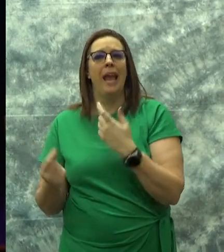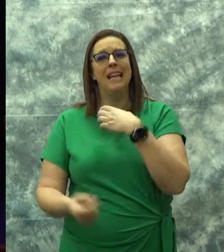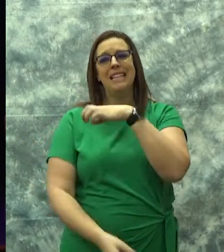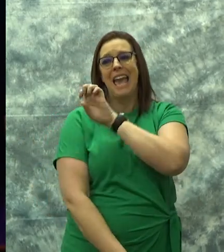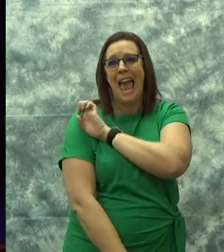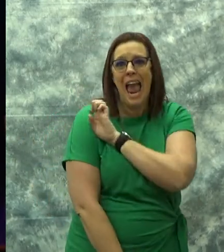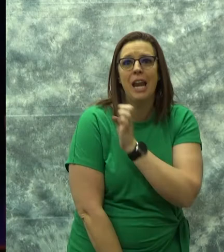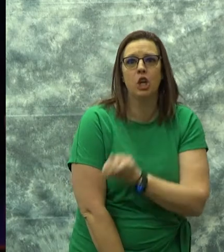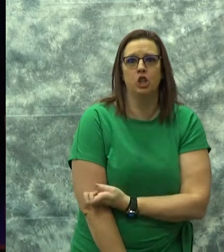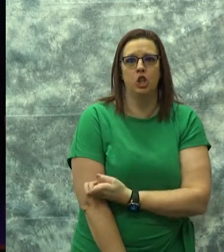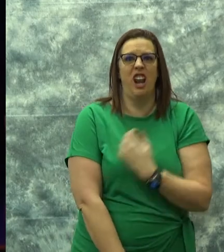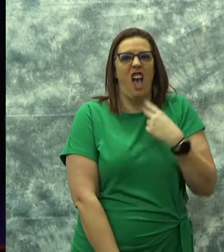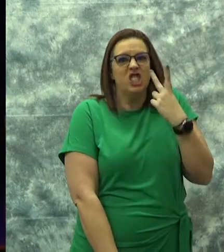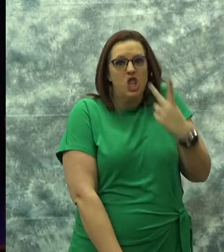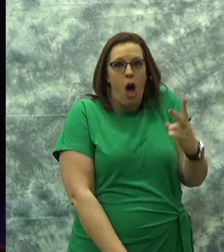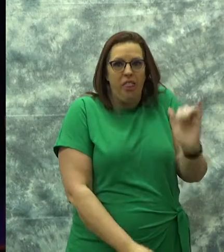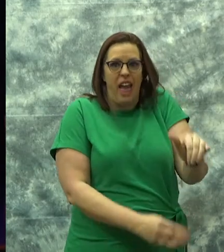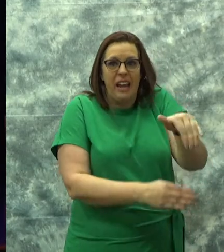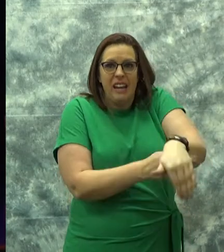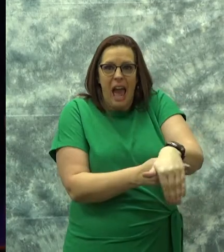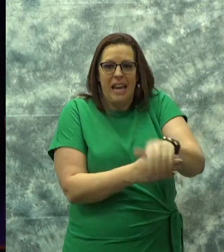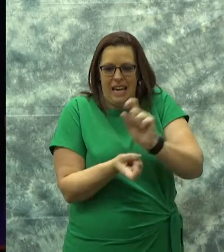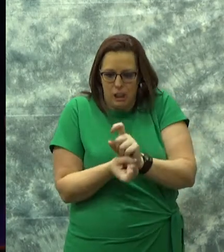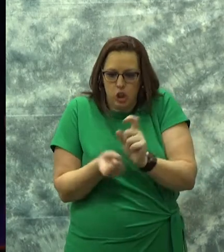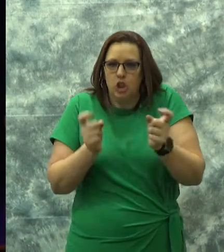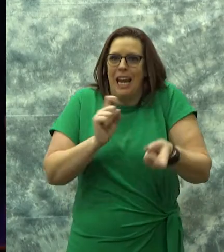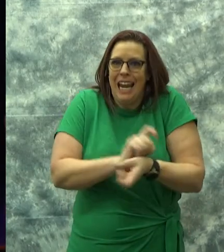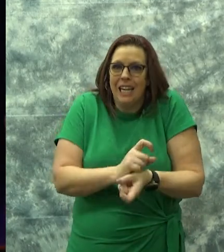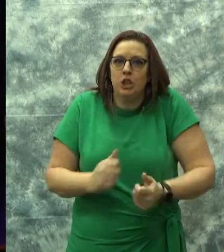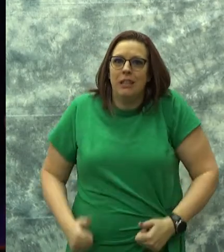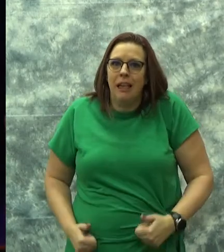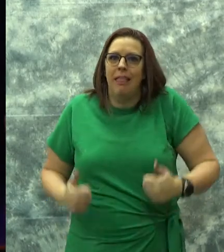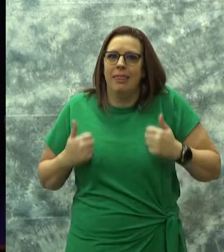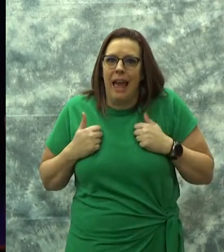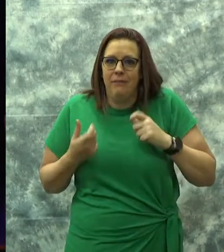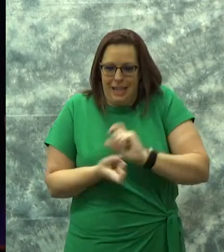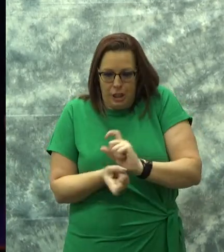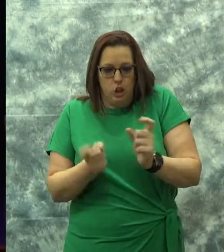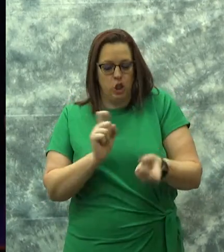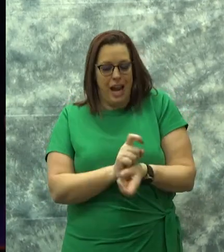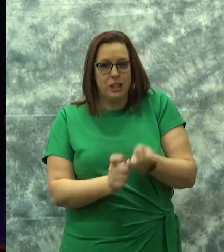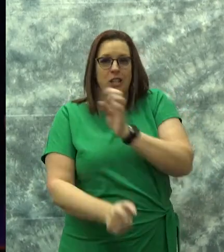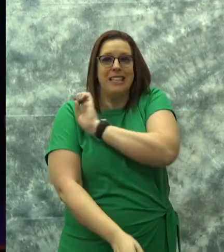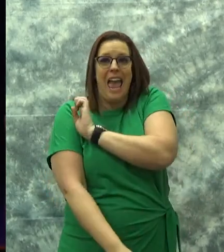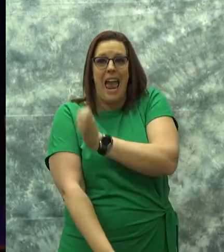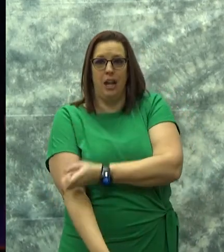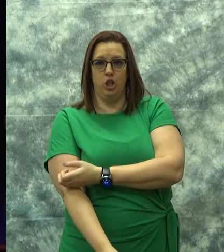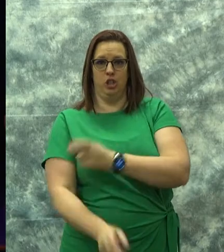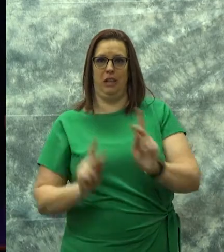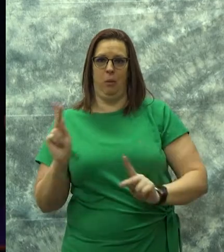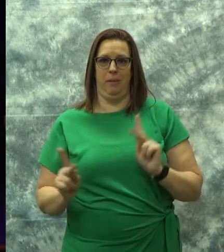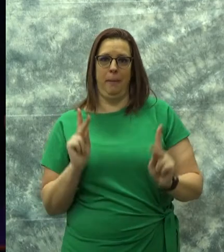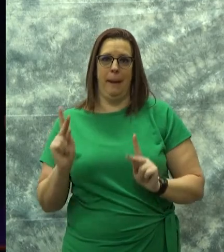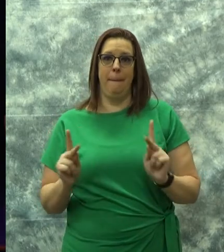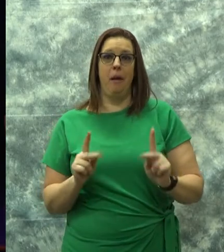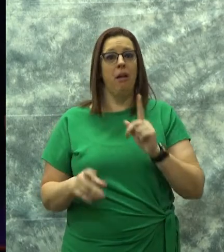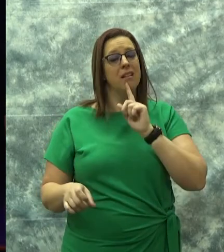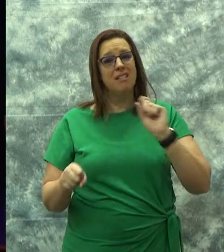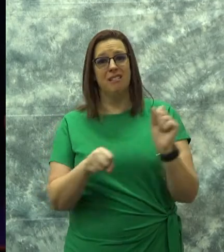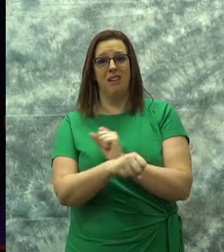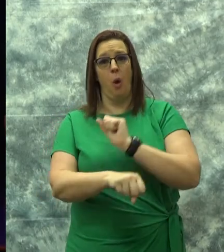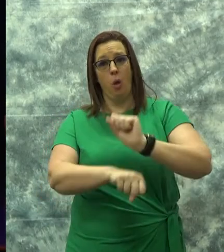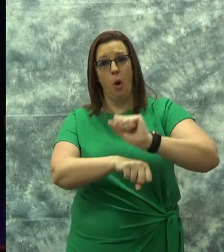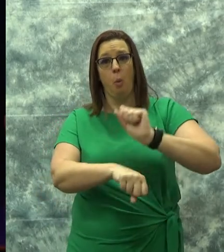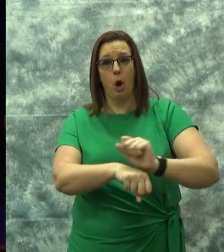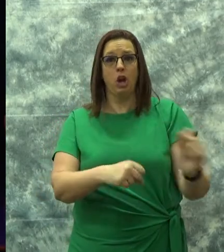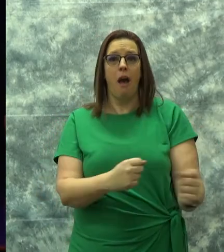night. It's an energy that changes our lives, that changes the energy between people. It is